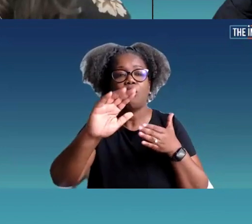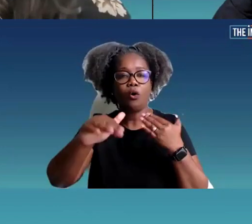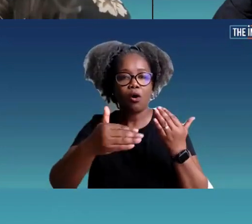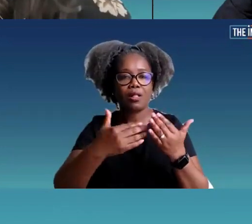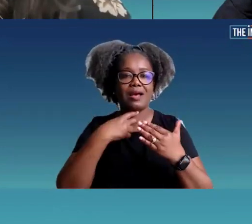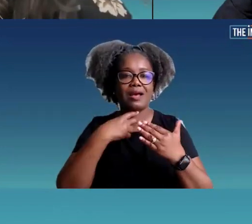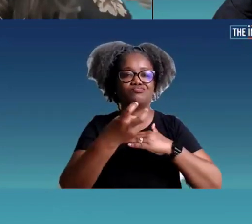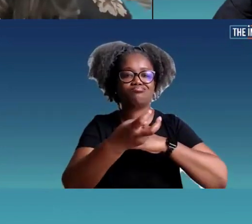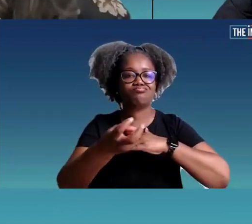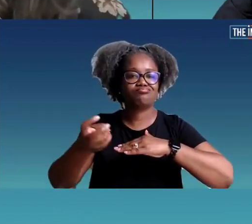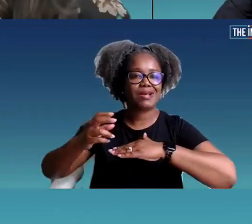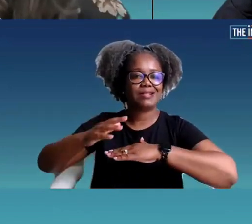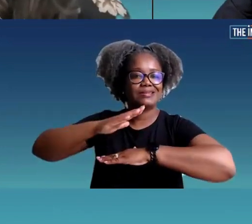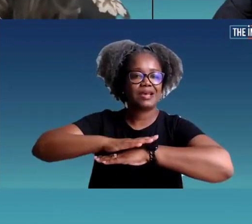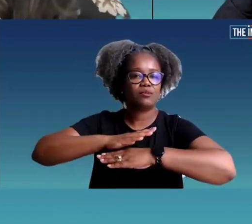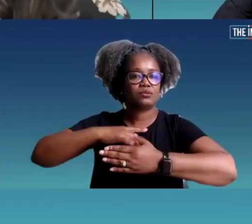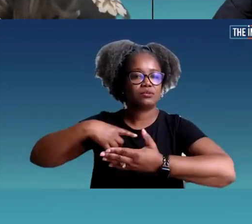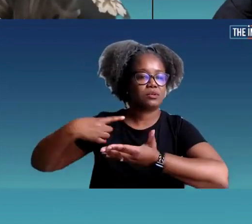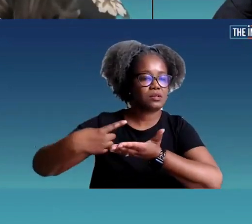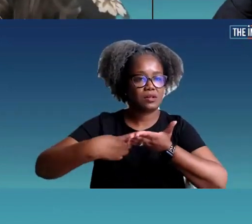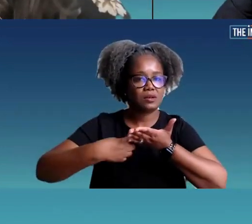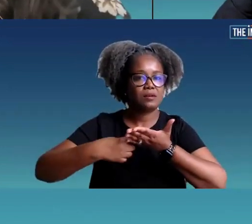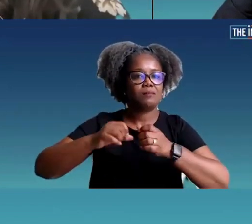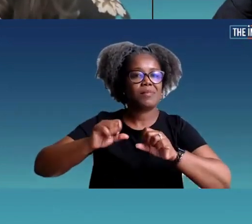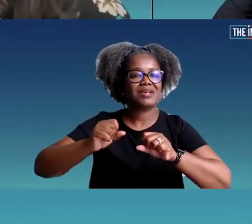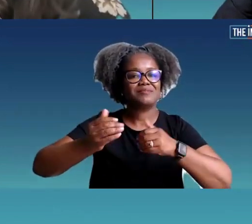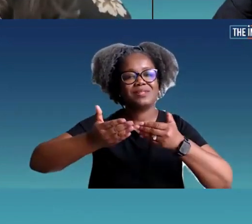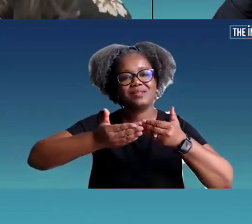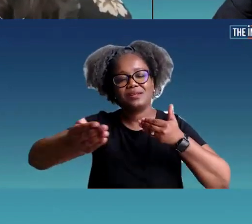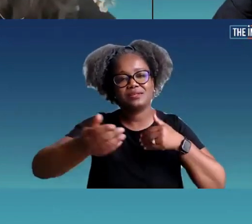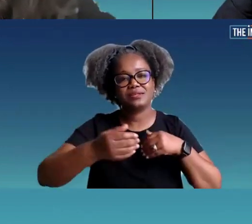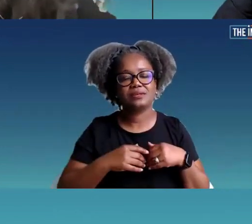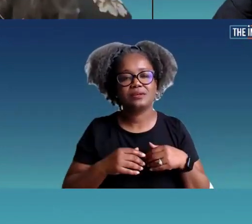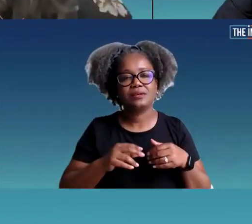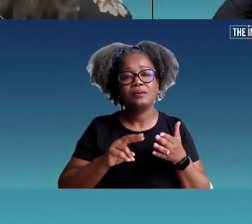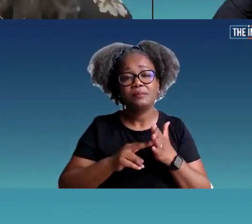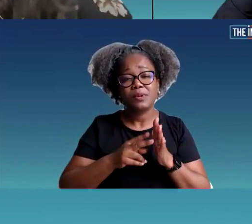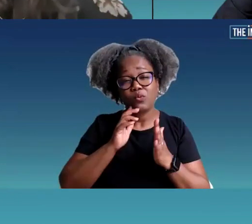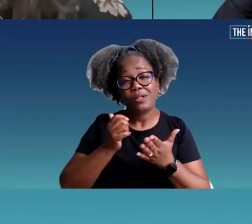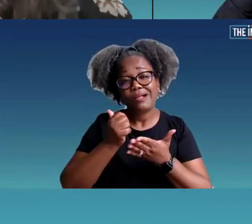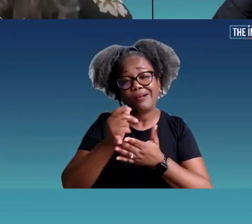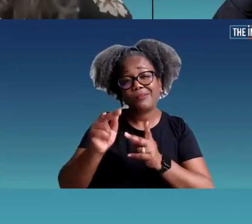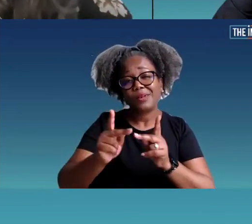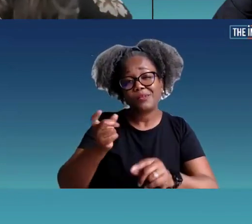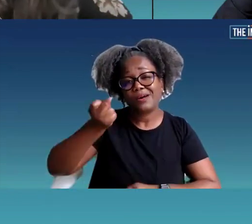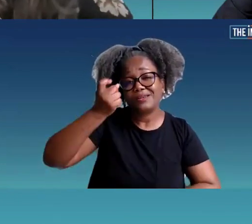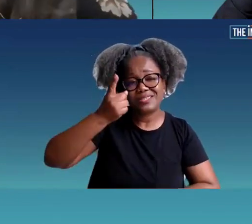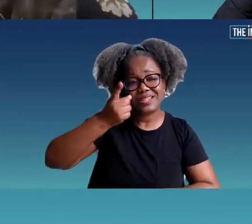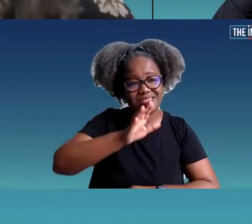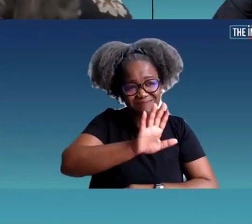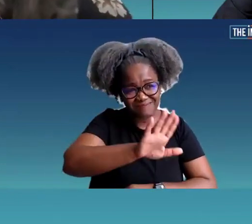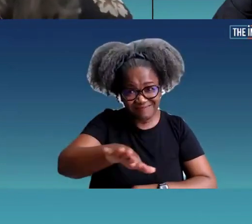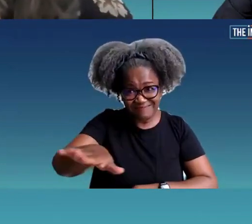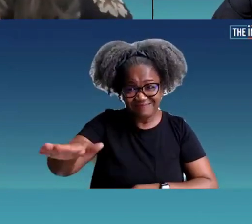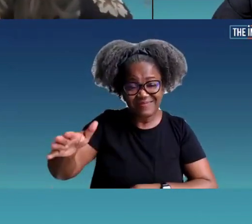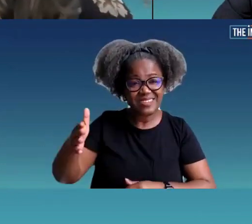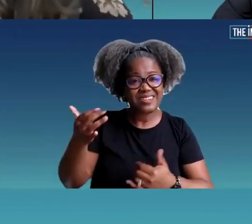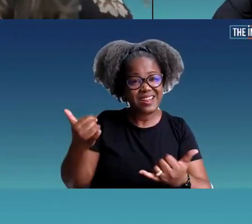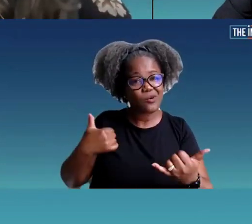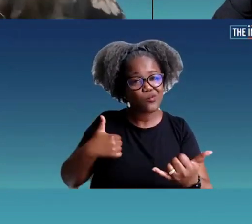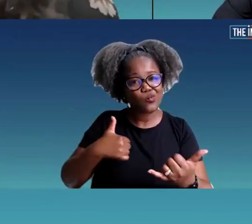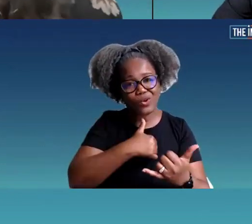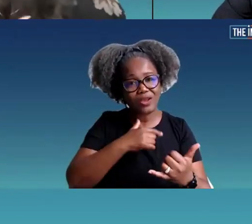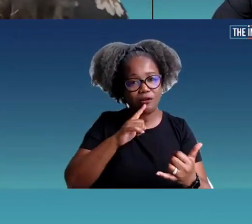opportunities. It's really helping people understand that now we're fixing things. And that